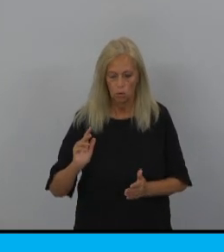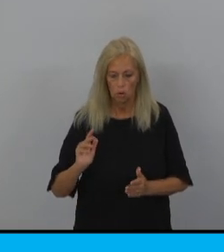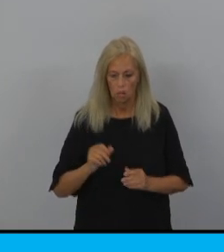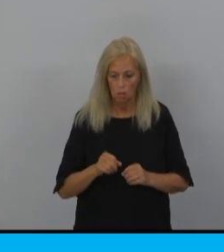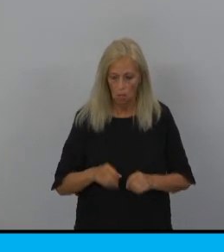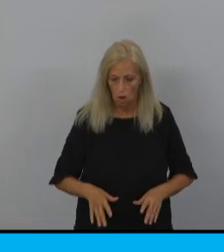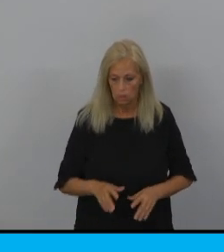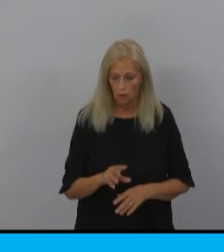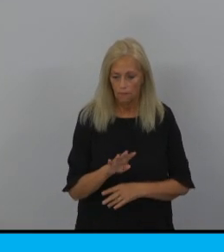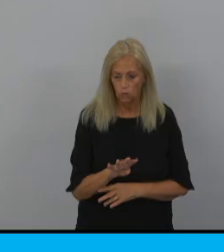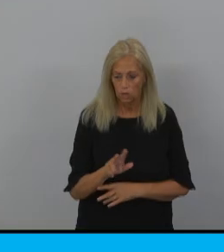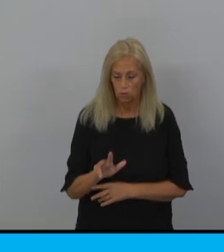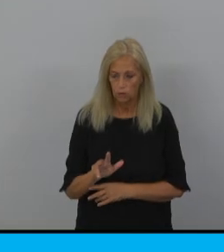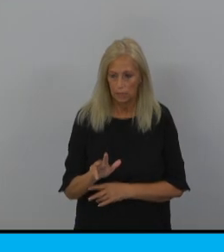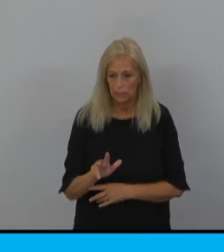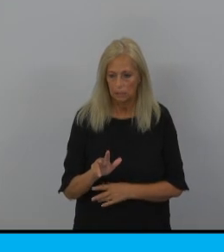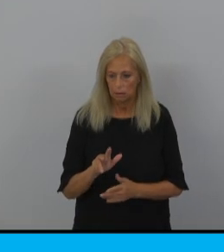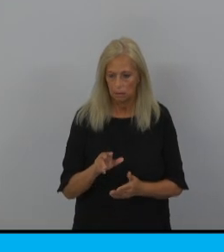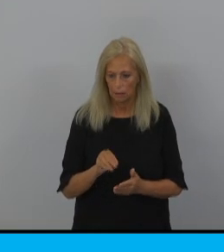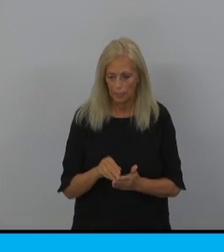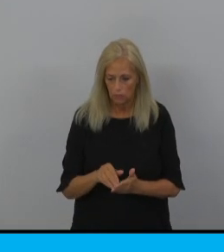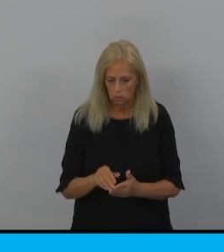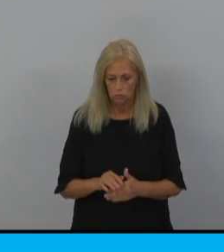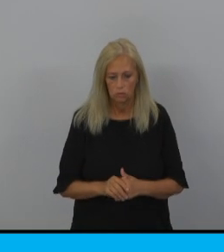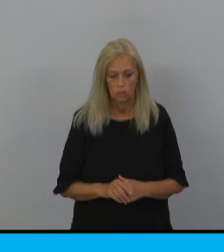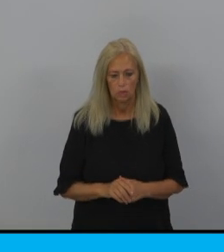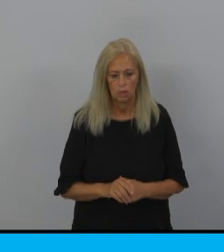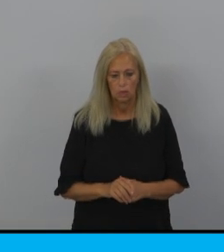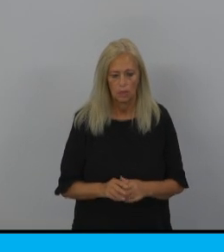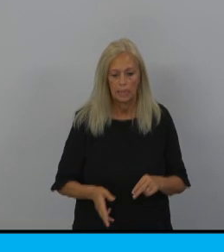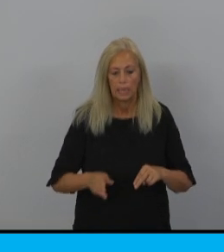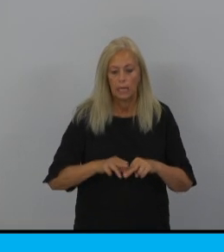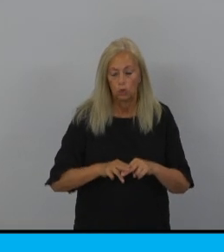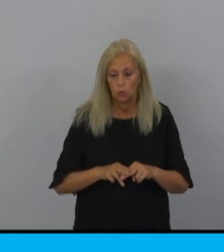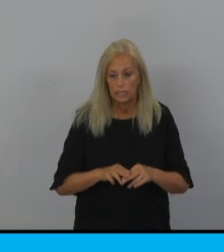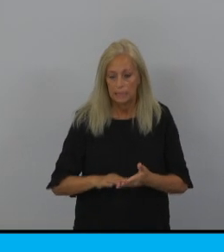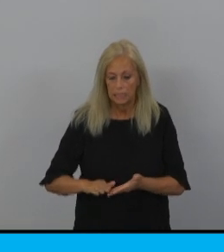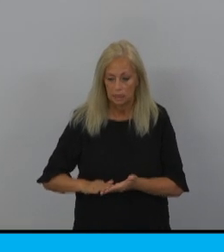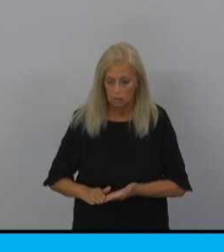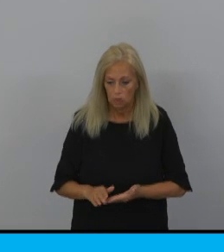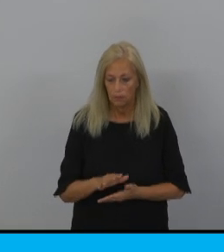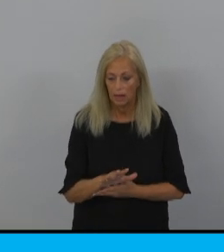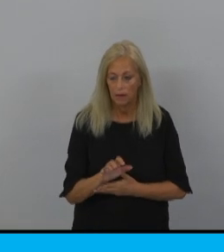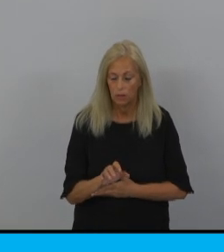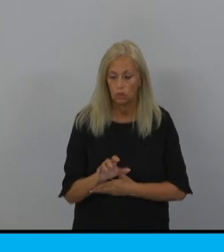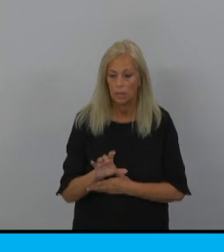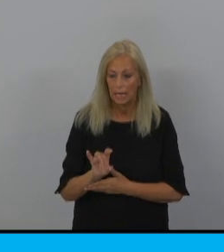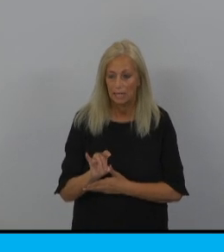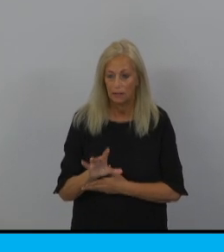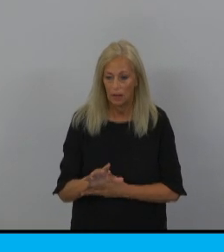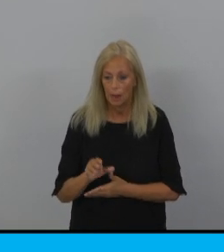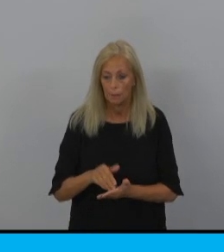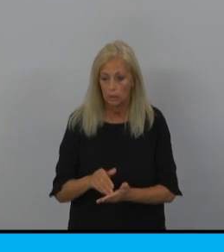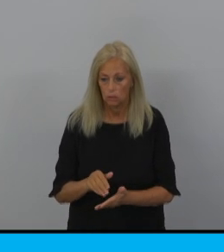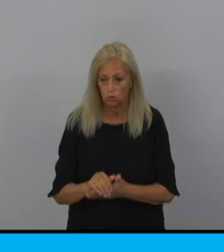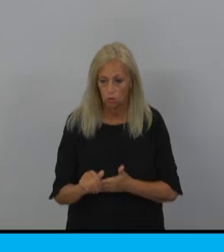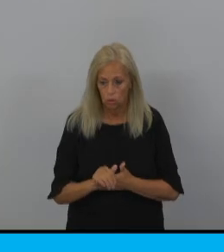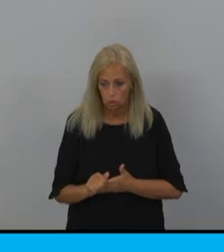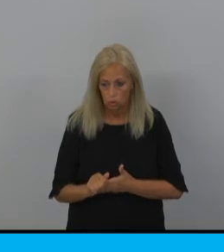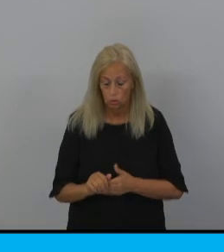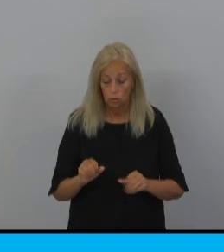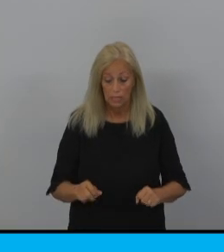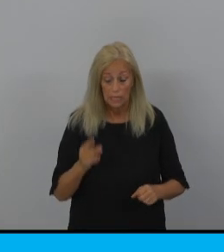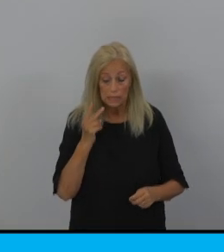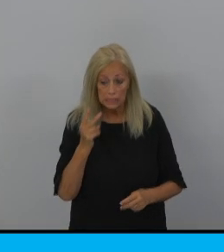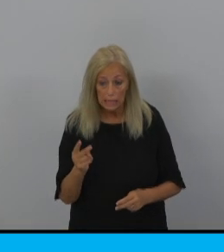million, and the increased exemptions value loss is $585 million. So you can see